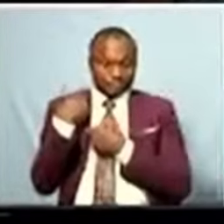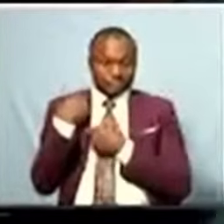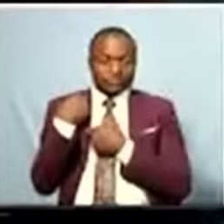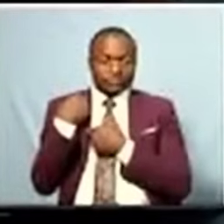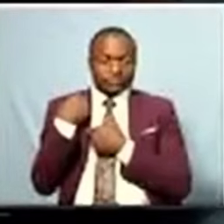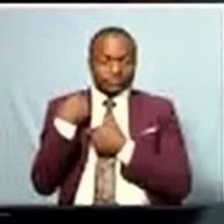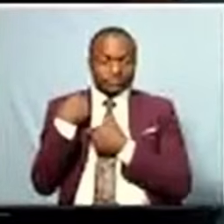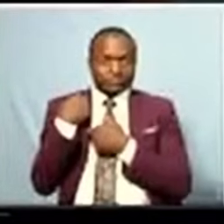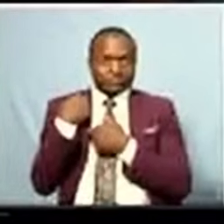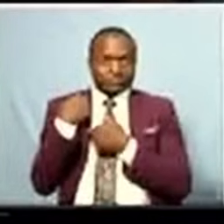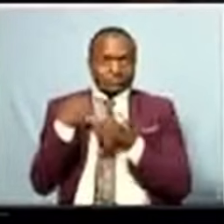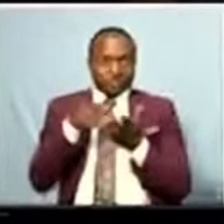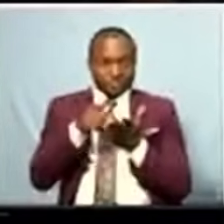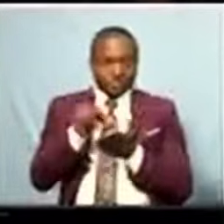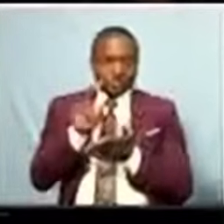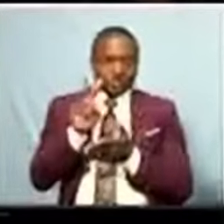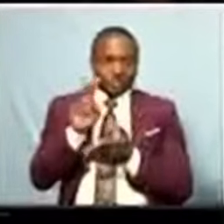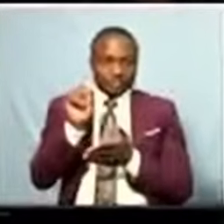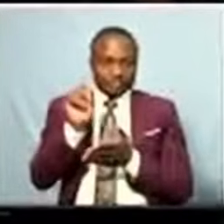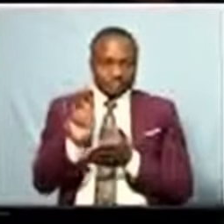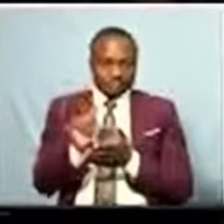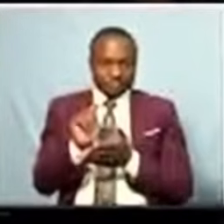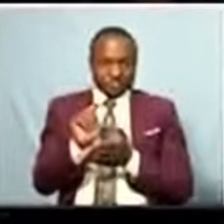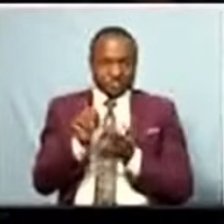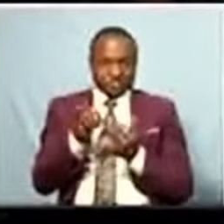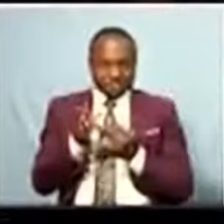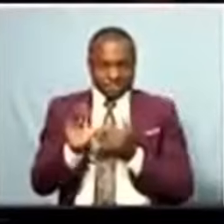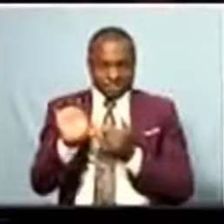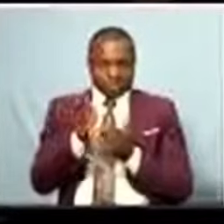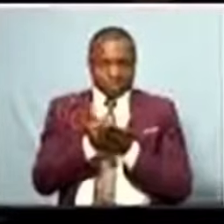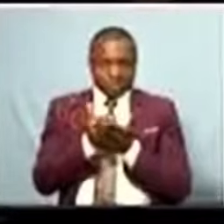settlement of the VAT component? I submit. Thank you.